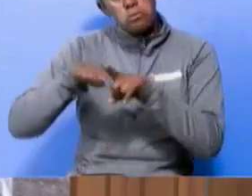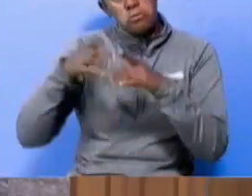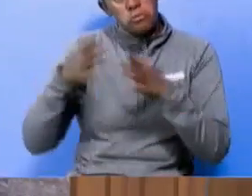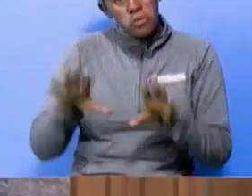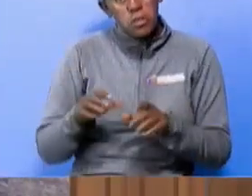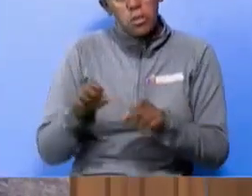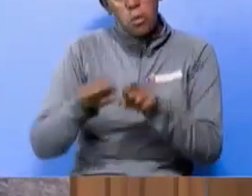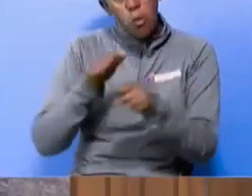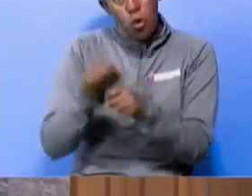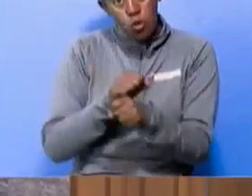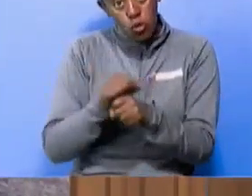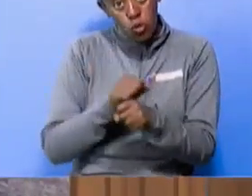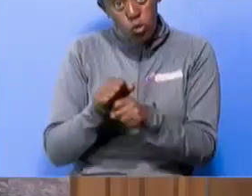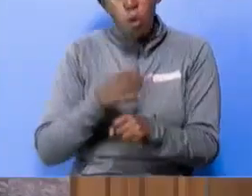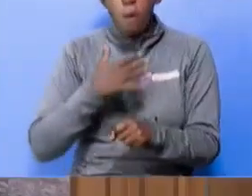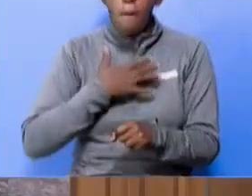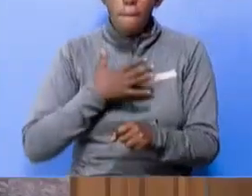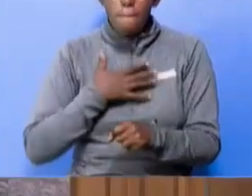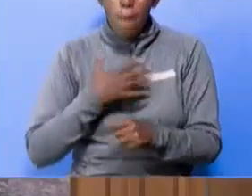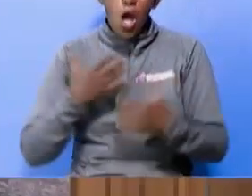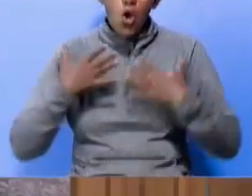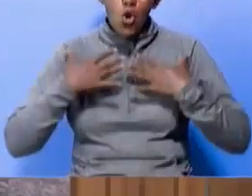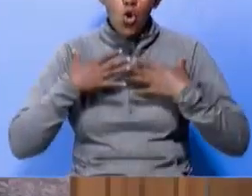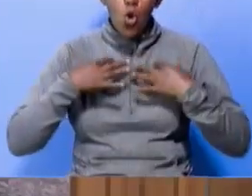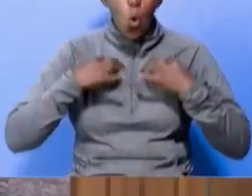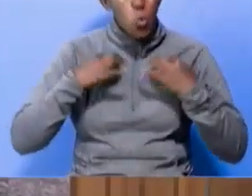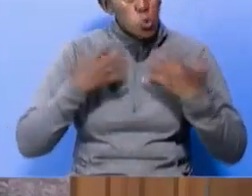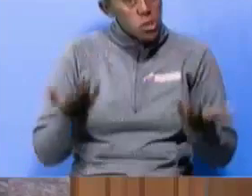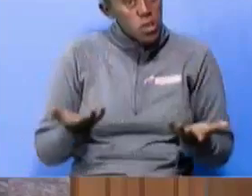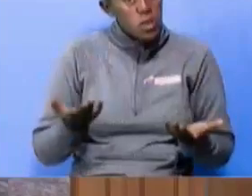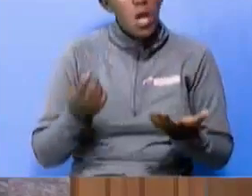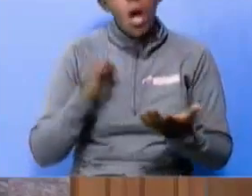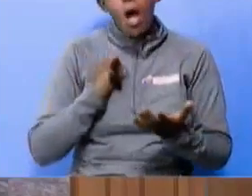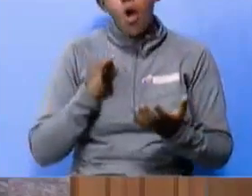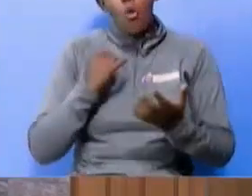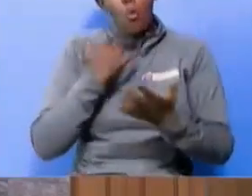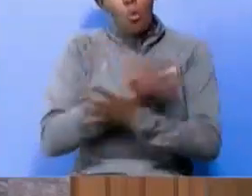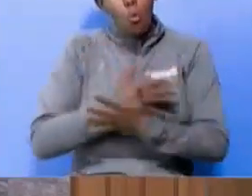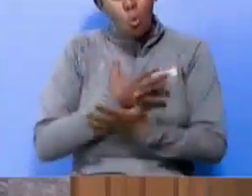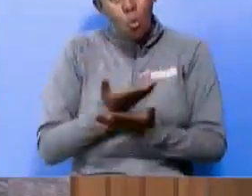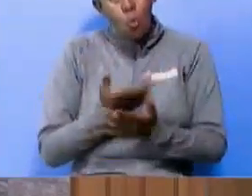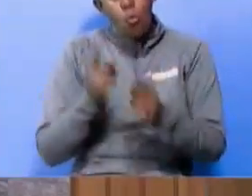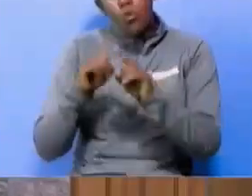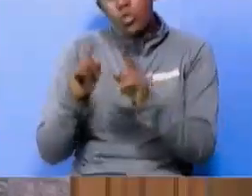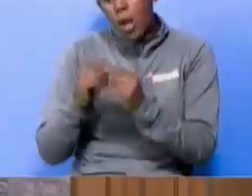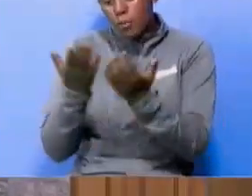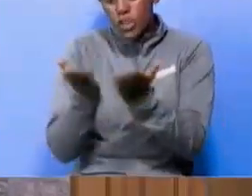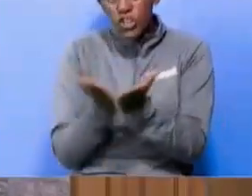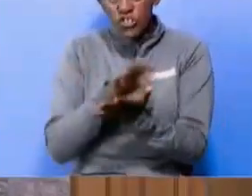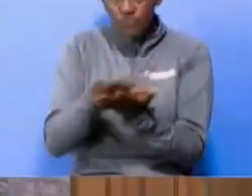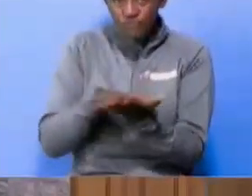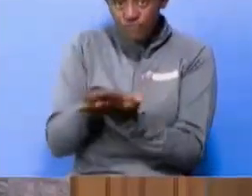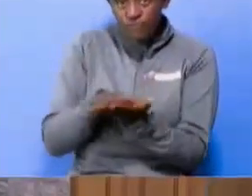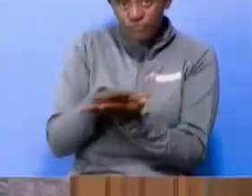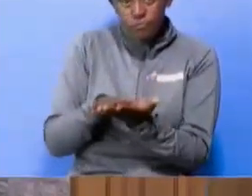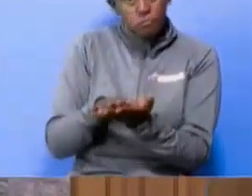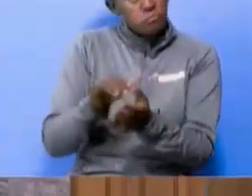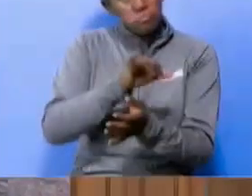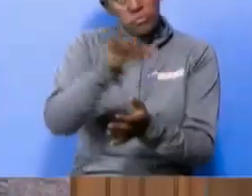washed my clothes. I washed some dishes,